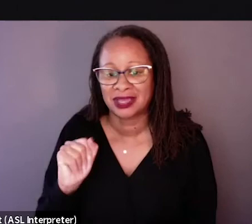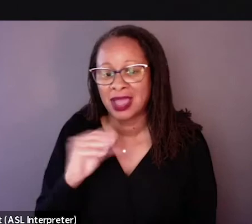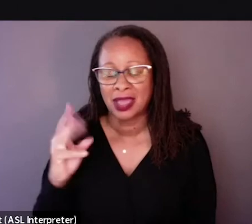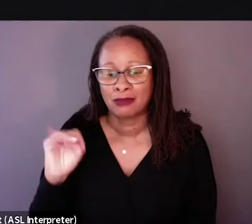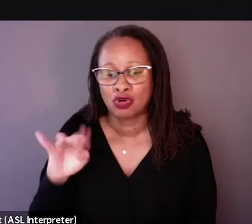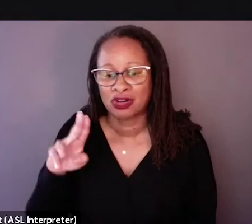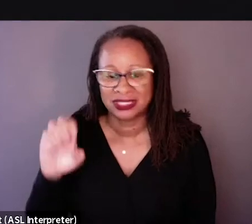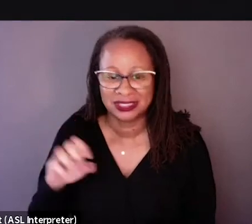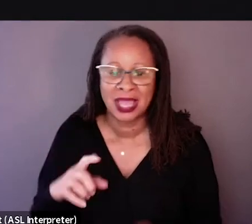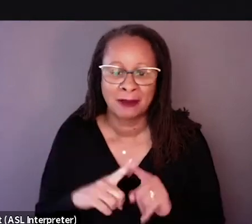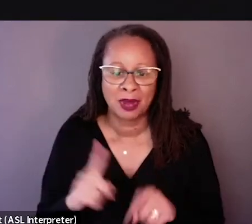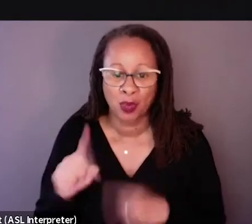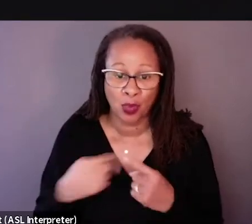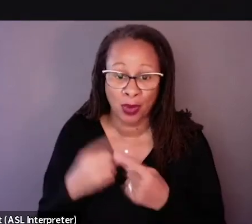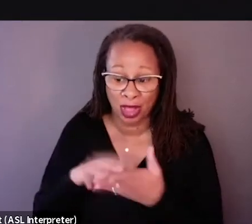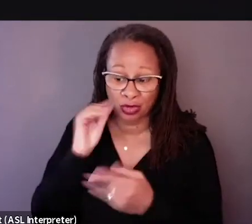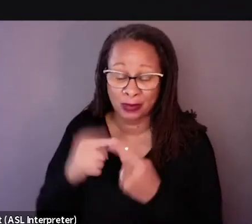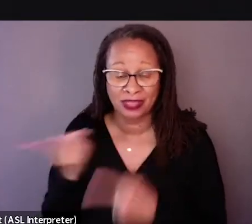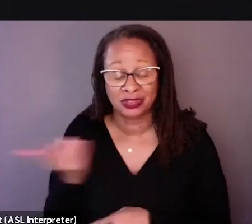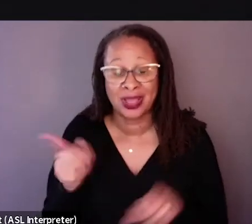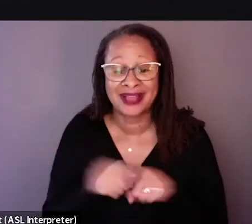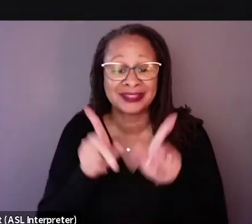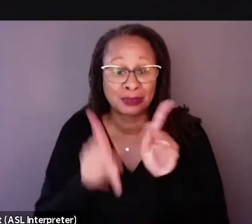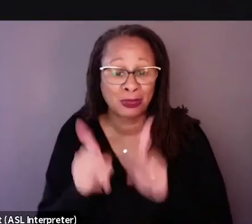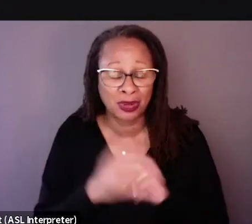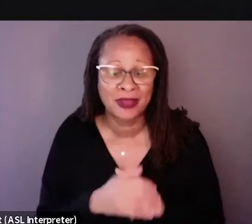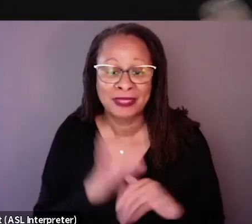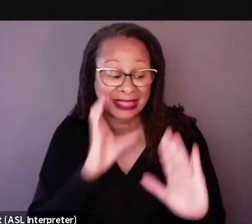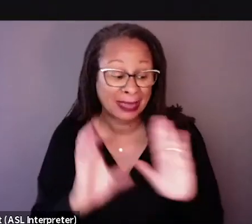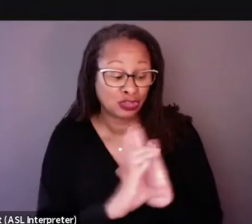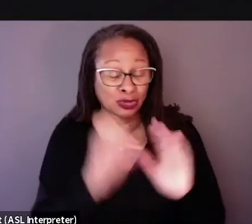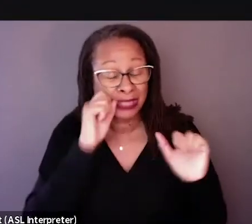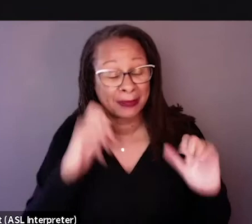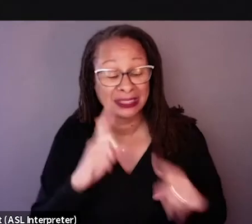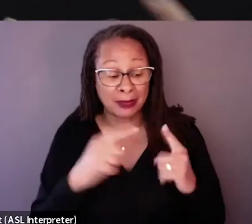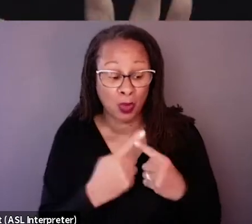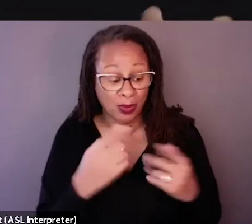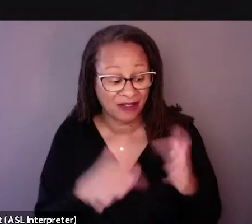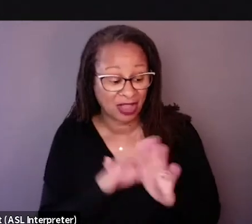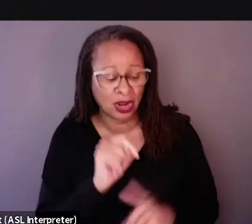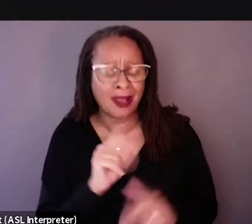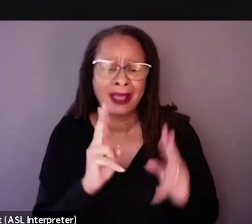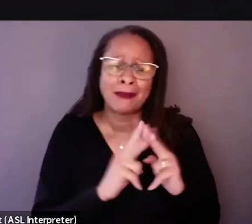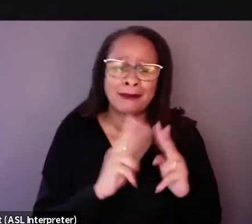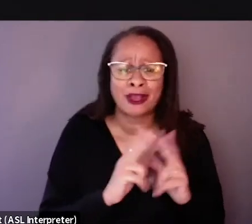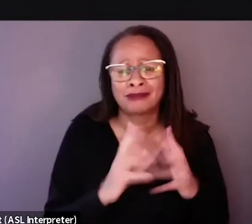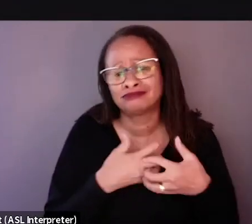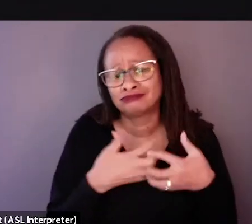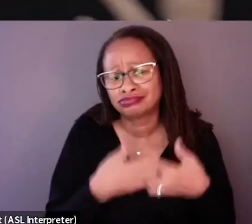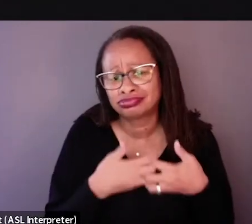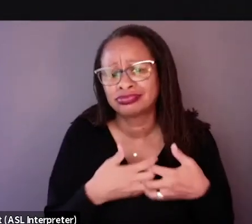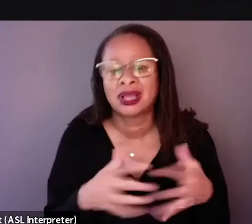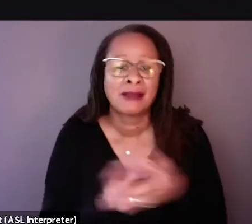it was really kind of once we learned about them as people, you know, their imagery was spectacular, but once we found out, you know, they're a married couple, they love each